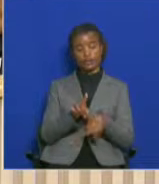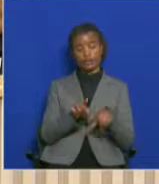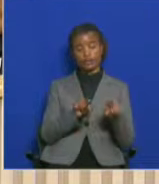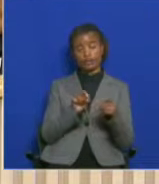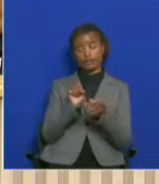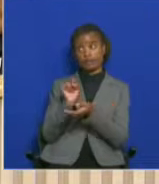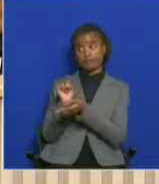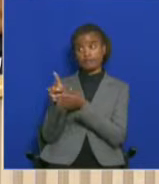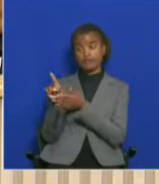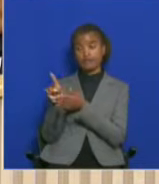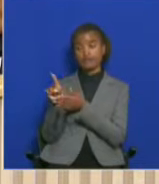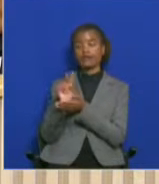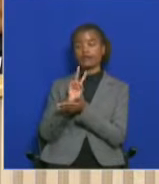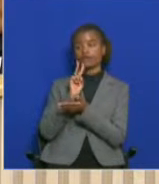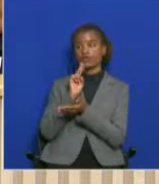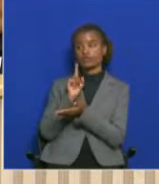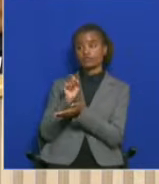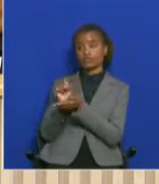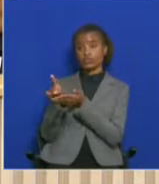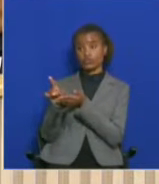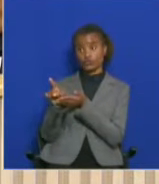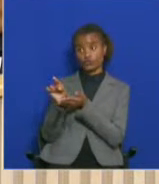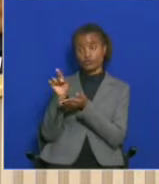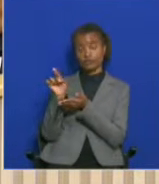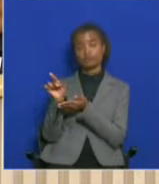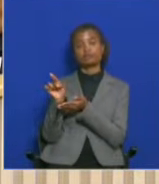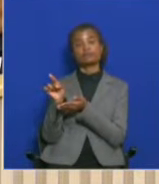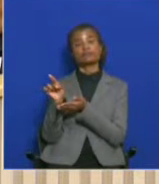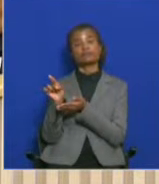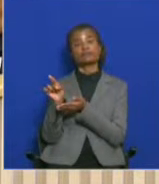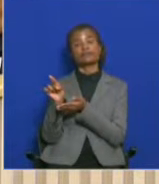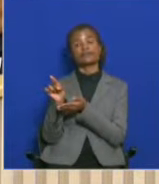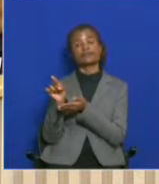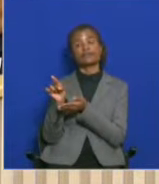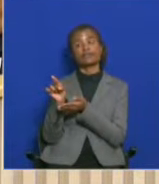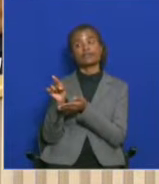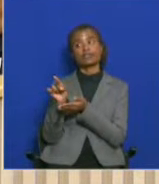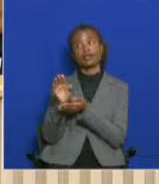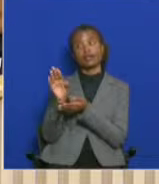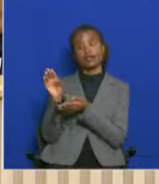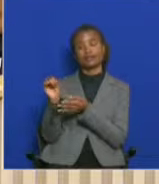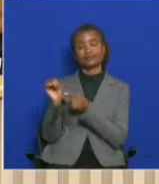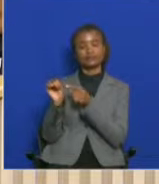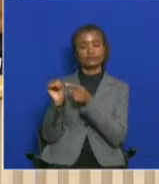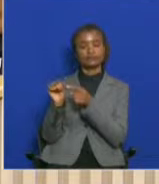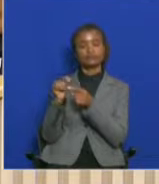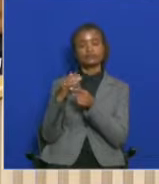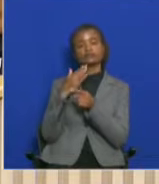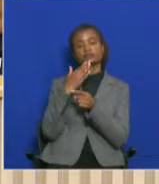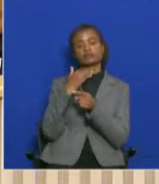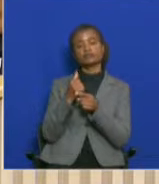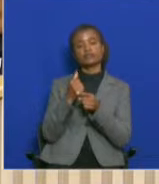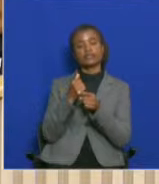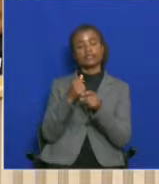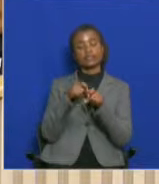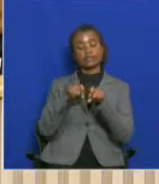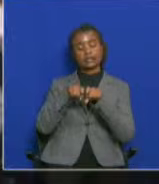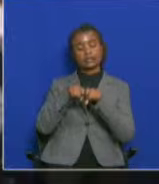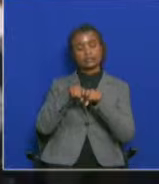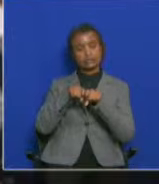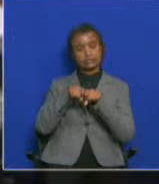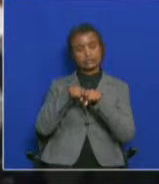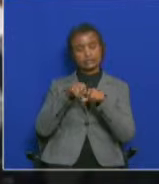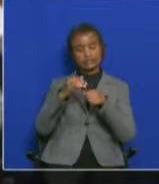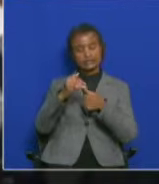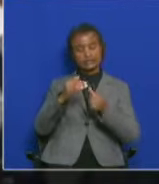Khan in which he asks General Khan to check how many test kits he was looking for